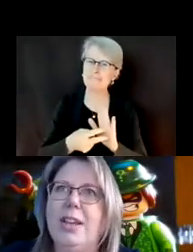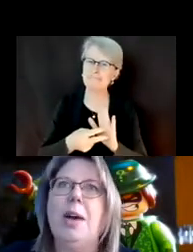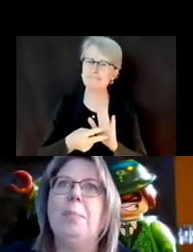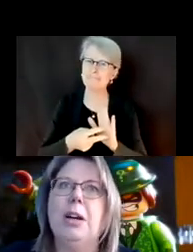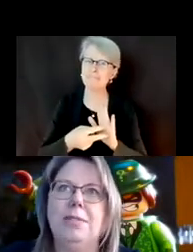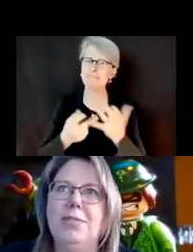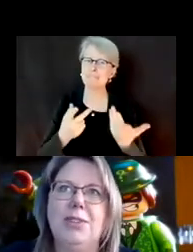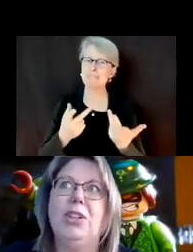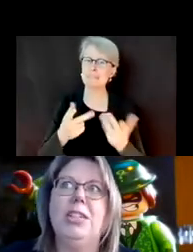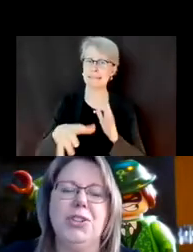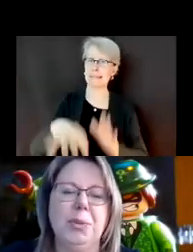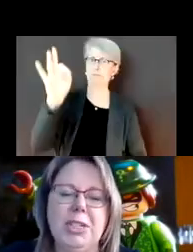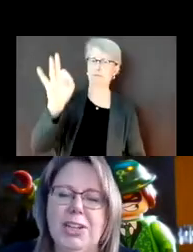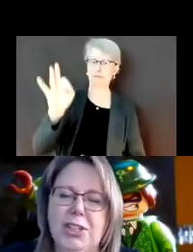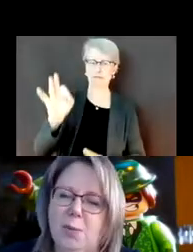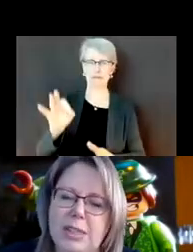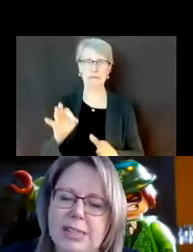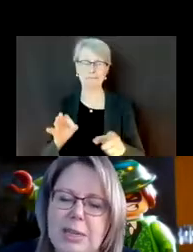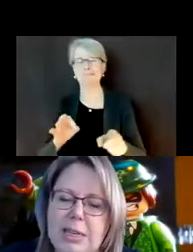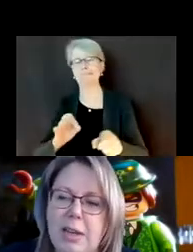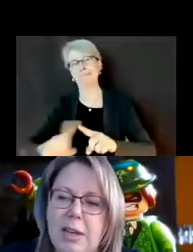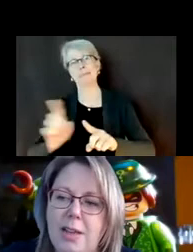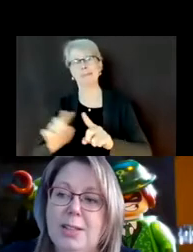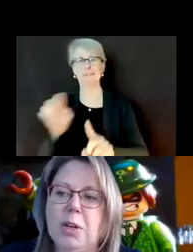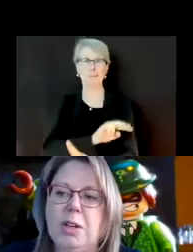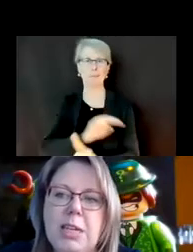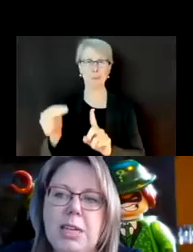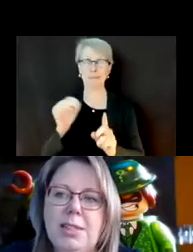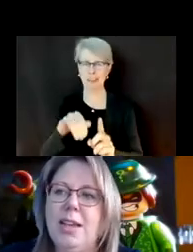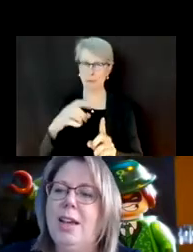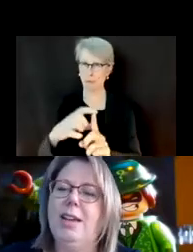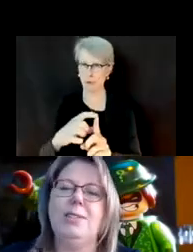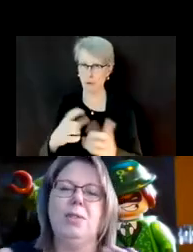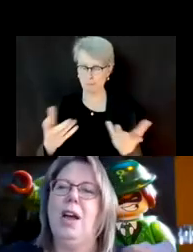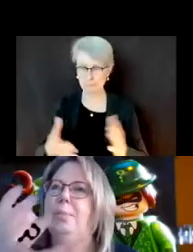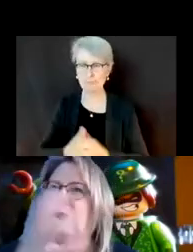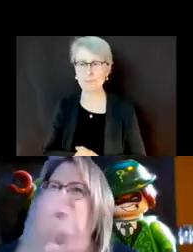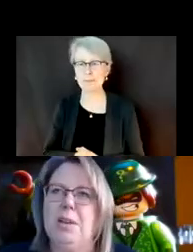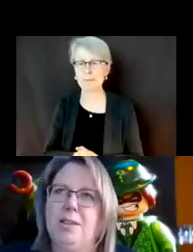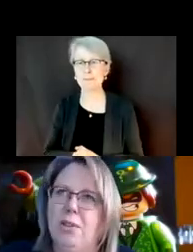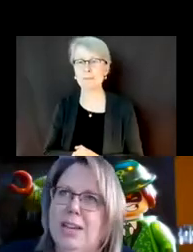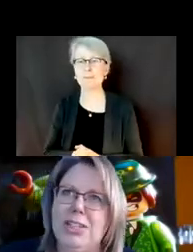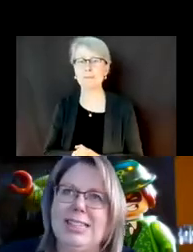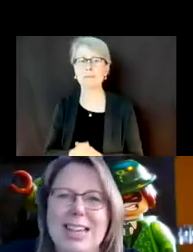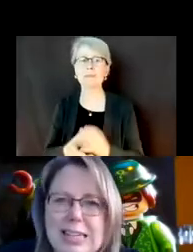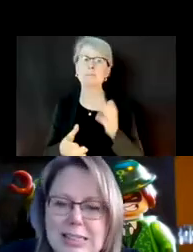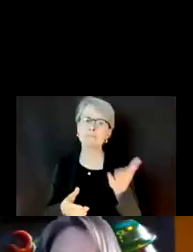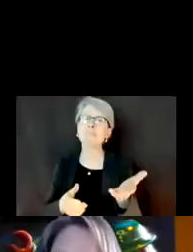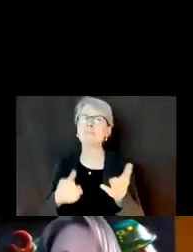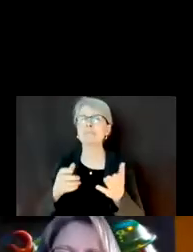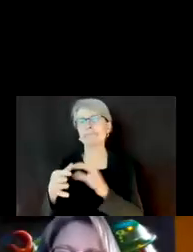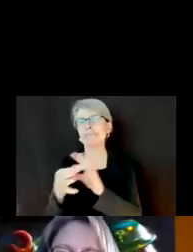there's a number of different interpretations of what this word means. It sort of comes from an information